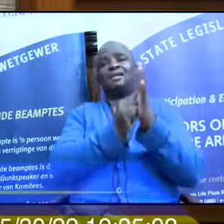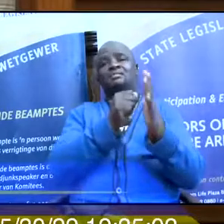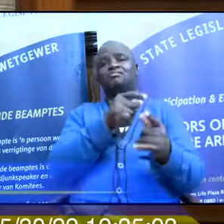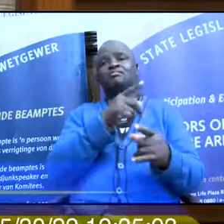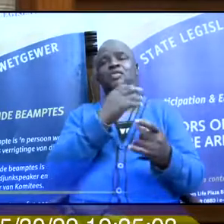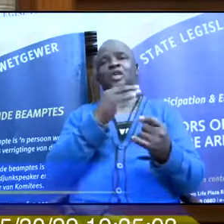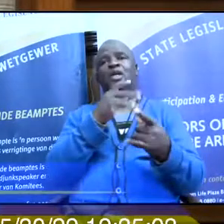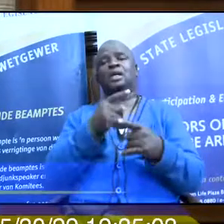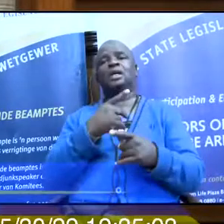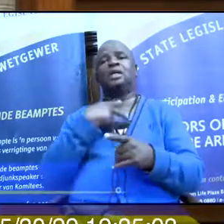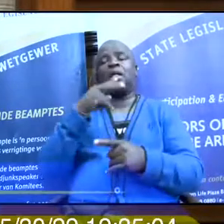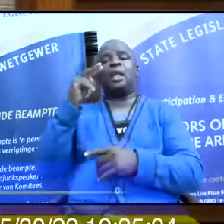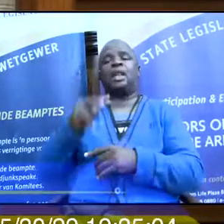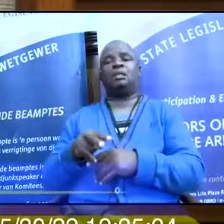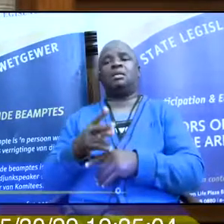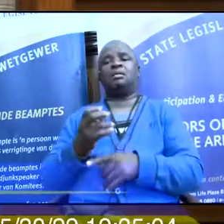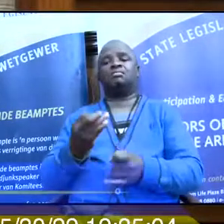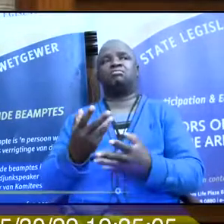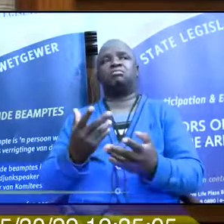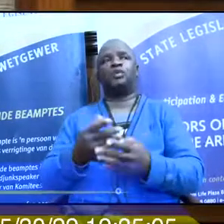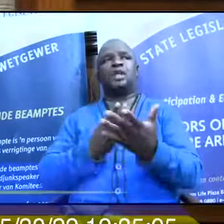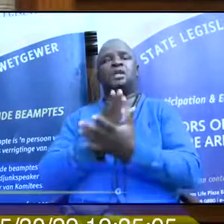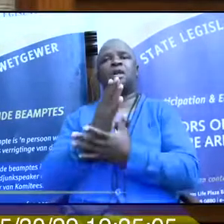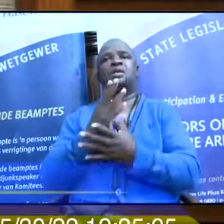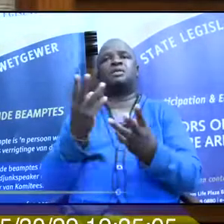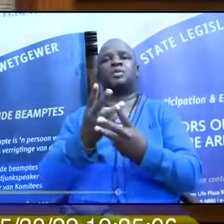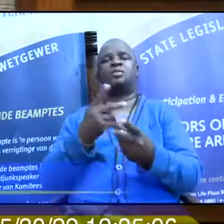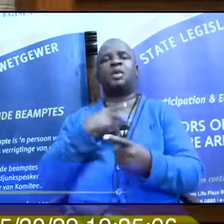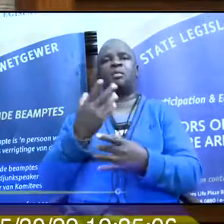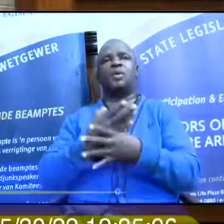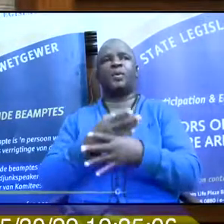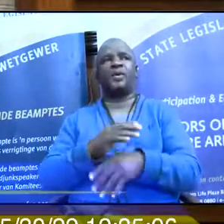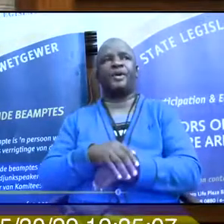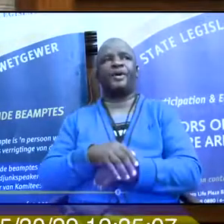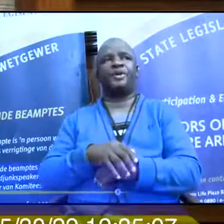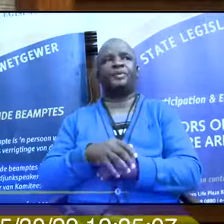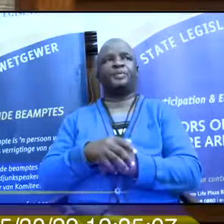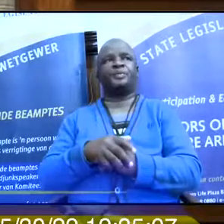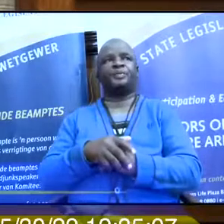further further undermine the rights of the working class